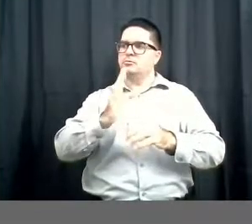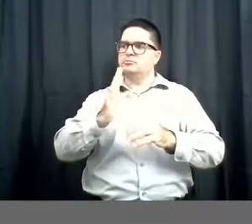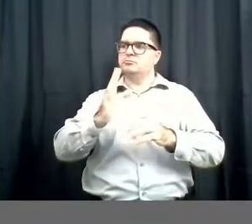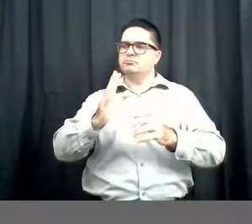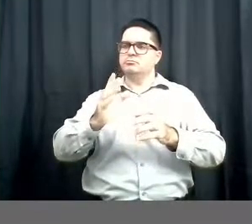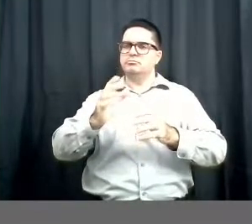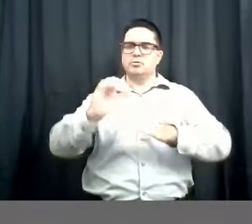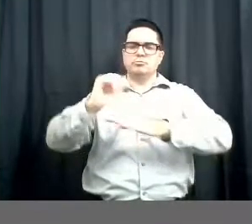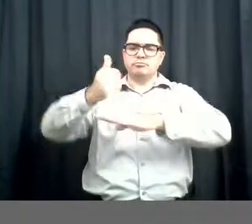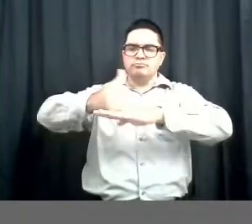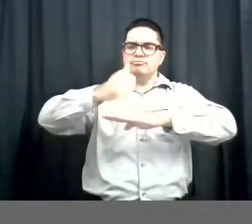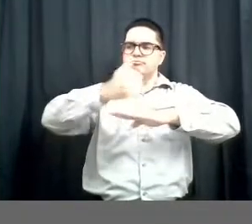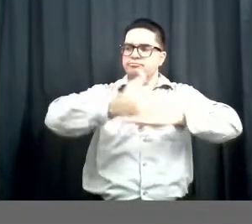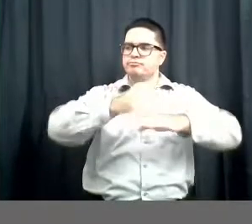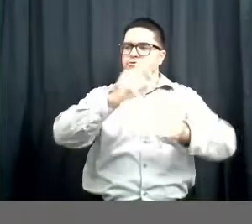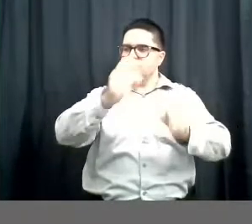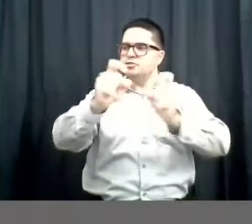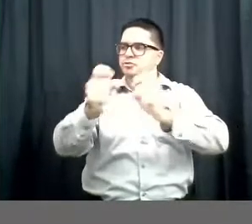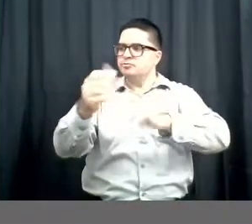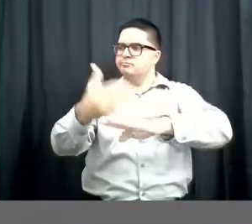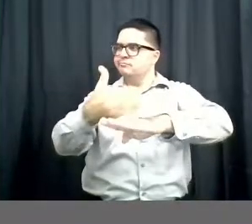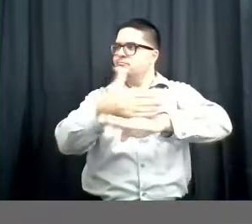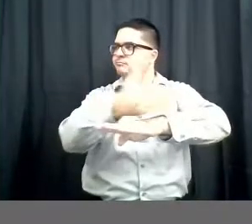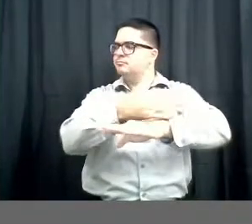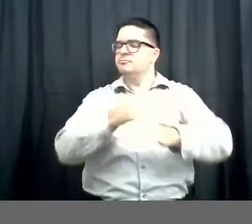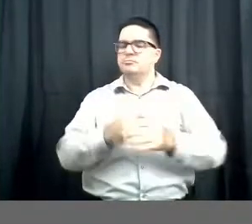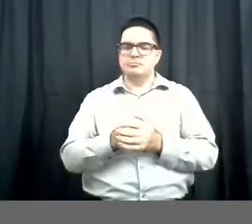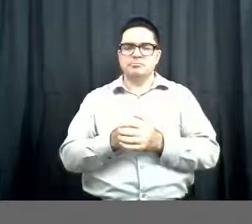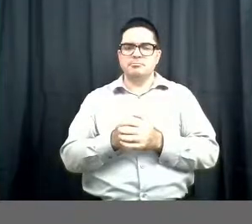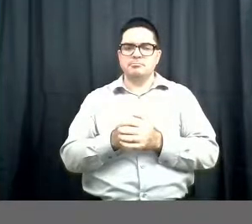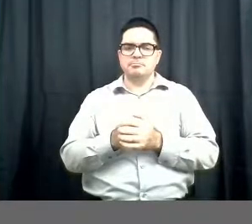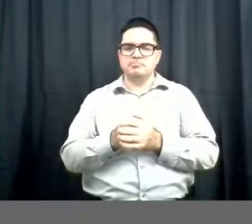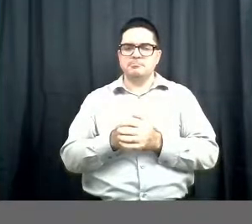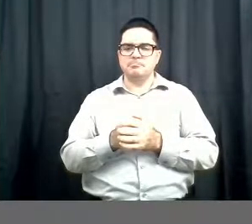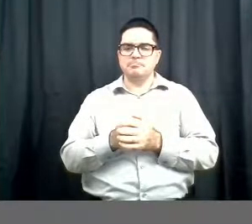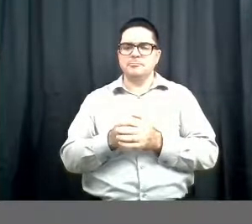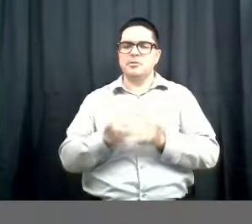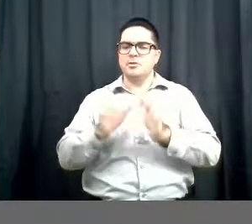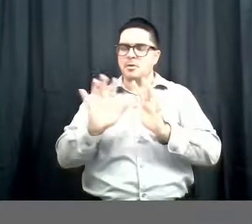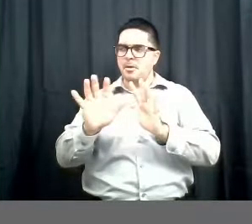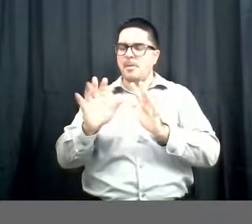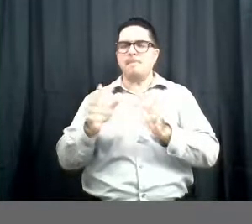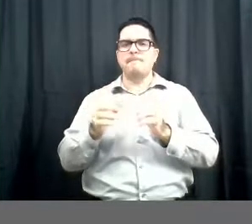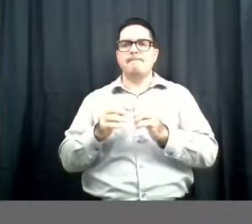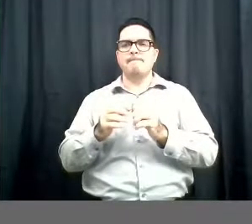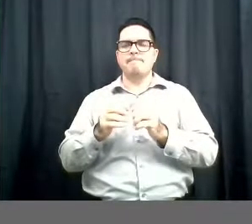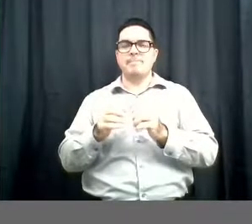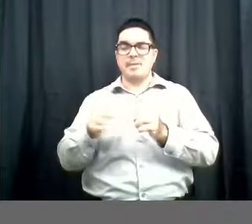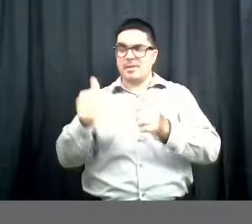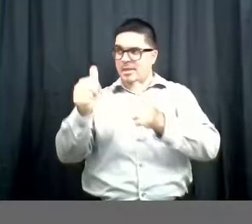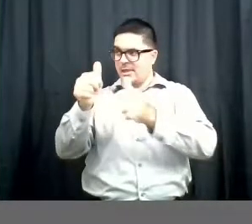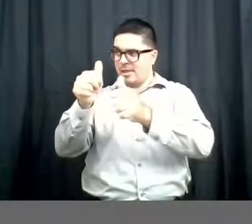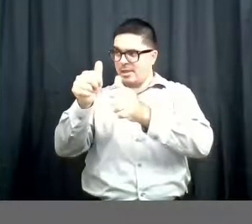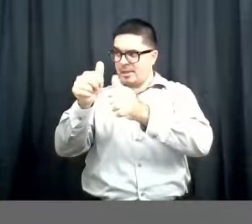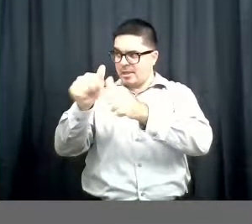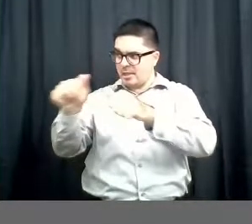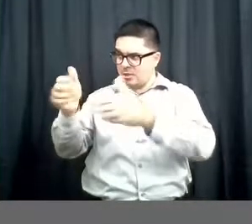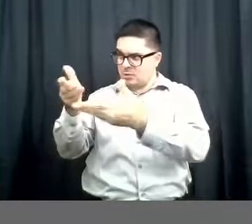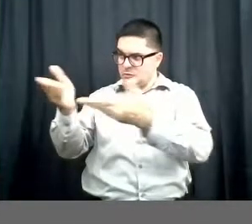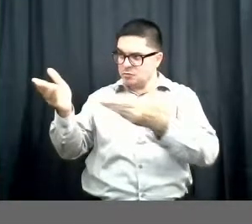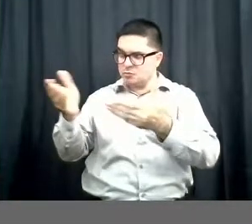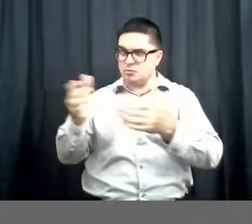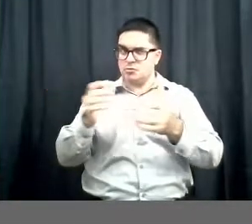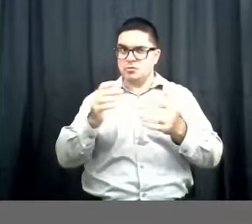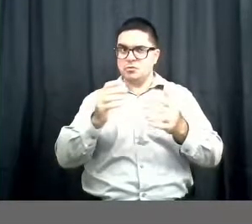Other than people within this enterprise, have either of you spoken to anybody, any stakeholder who